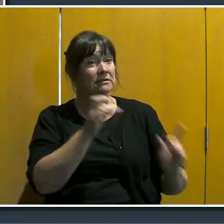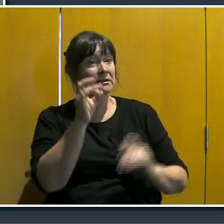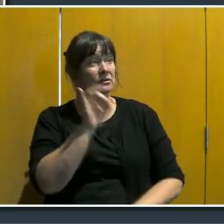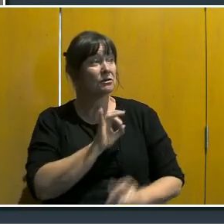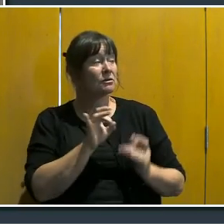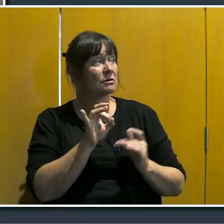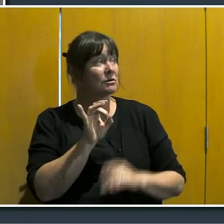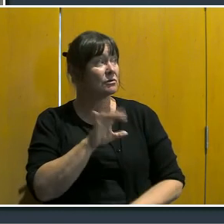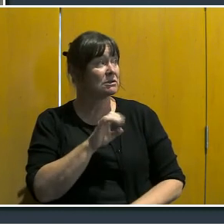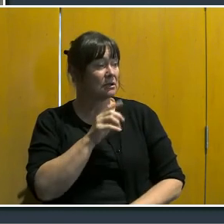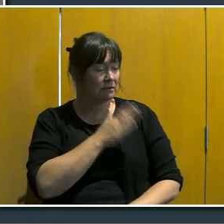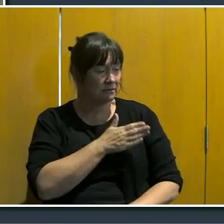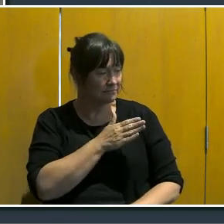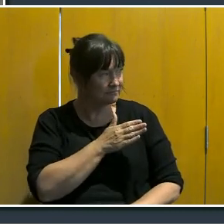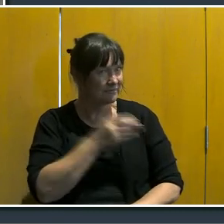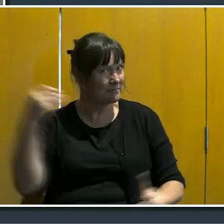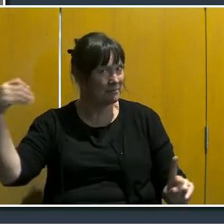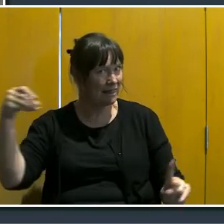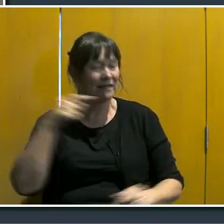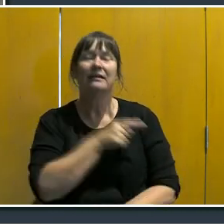and Kaz.